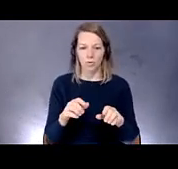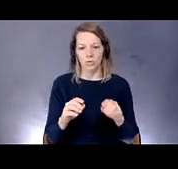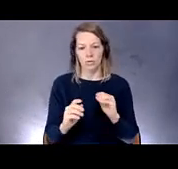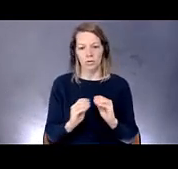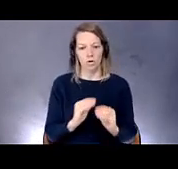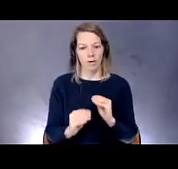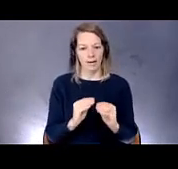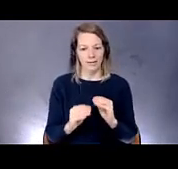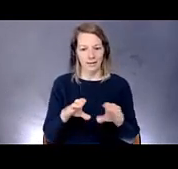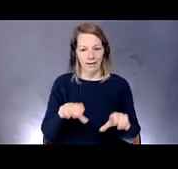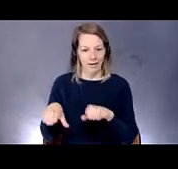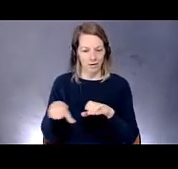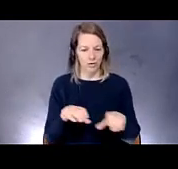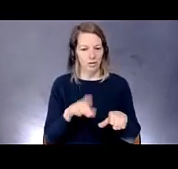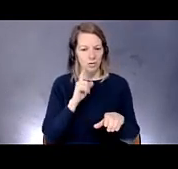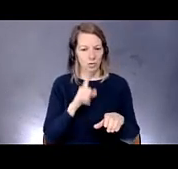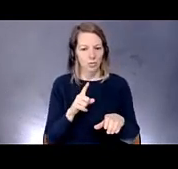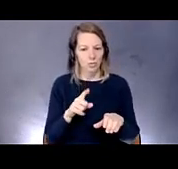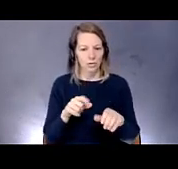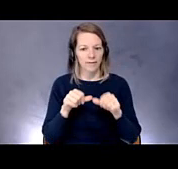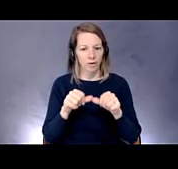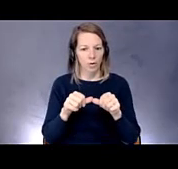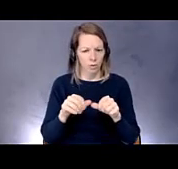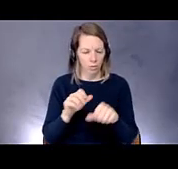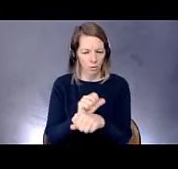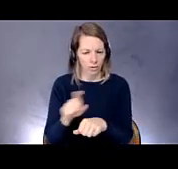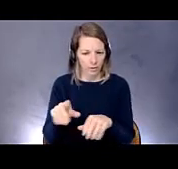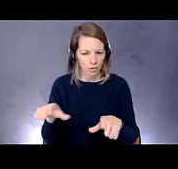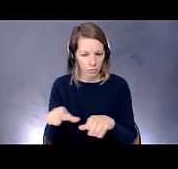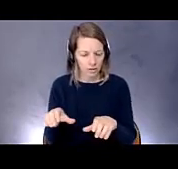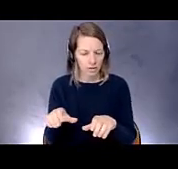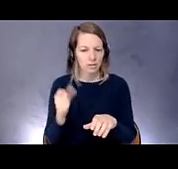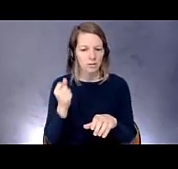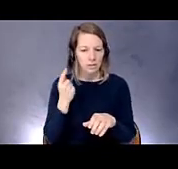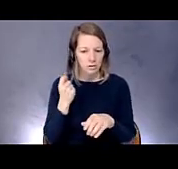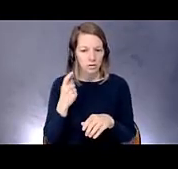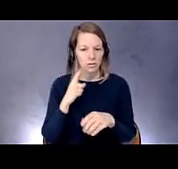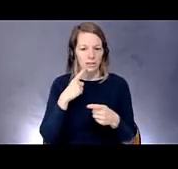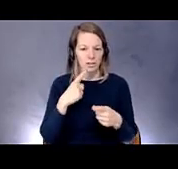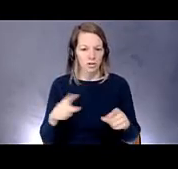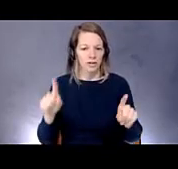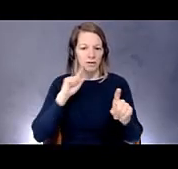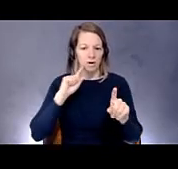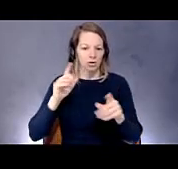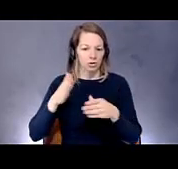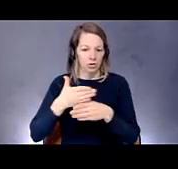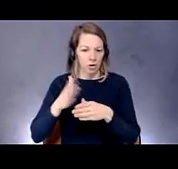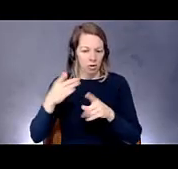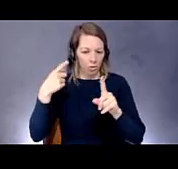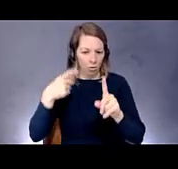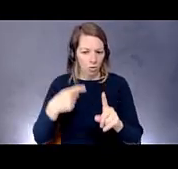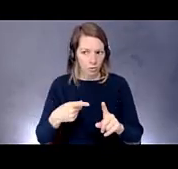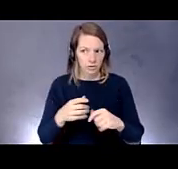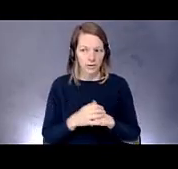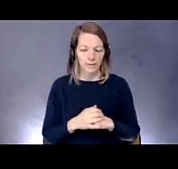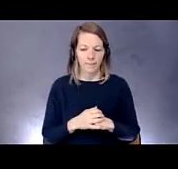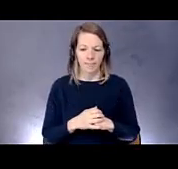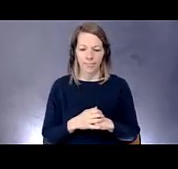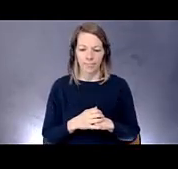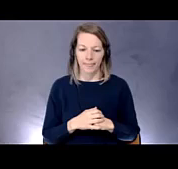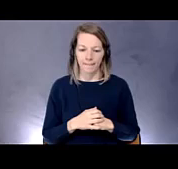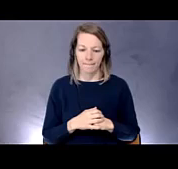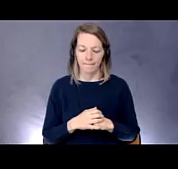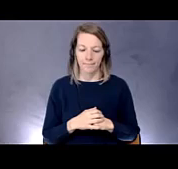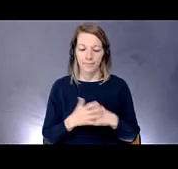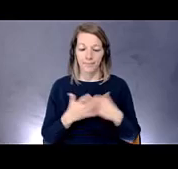action steps to further the work that they're doing to make sure that we achieve our shared goals across the nation. So